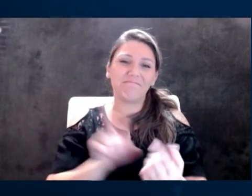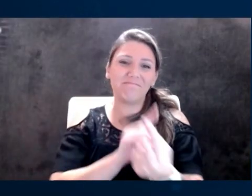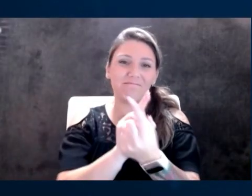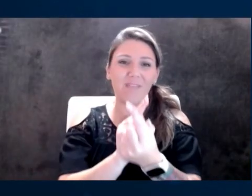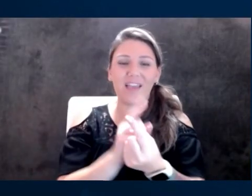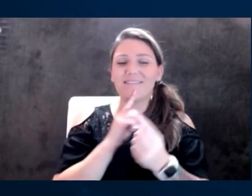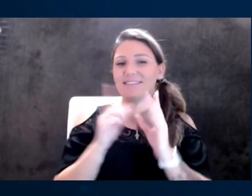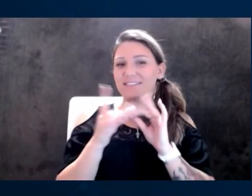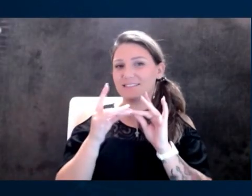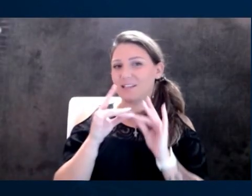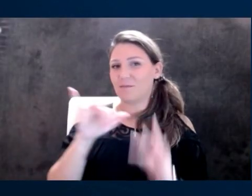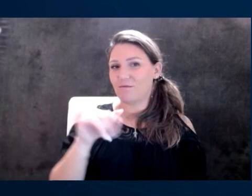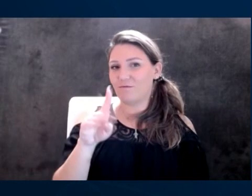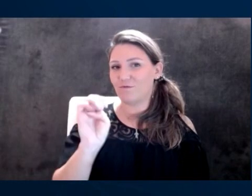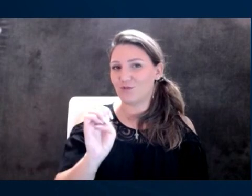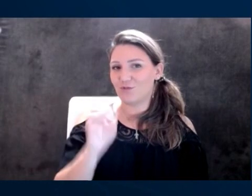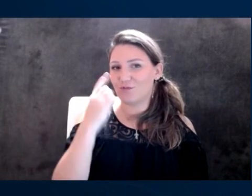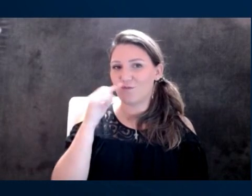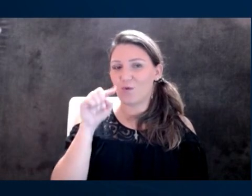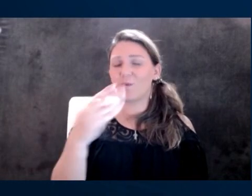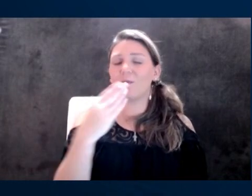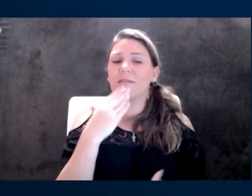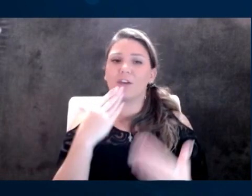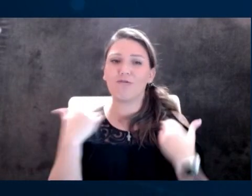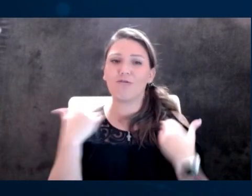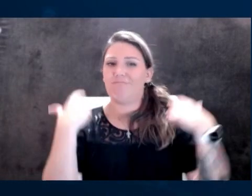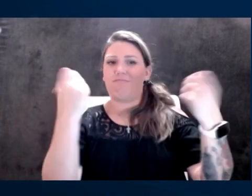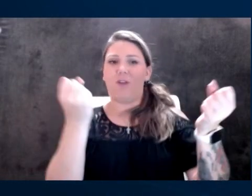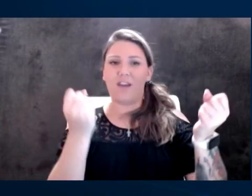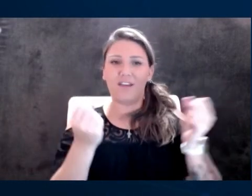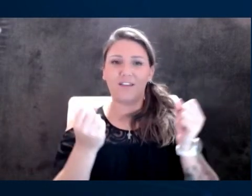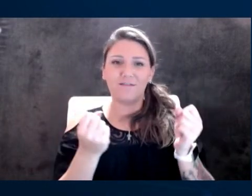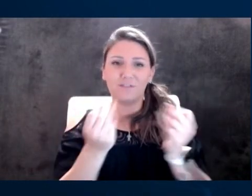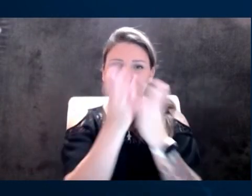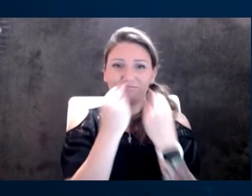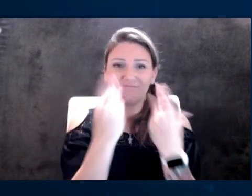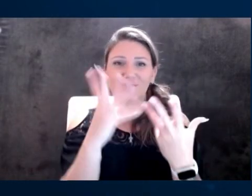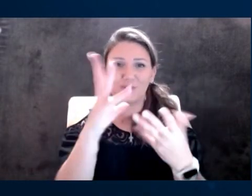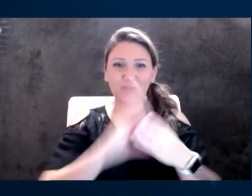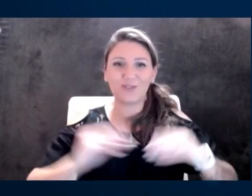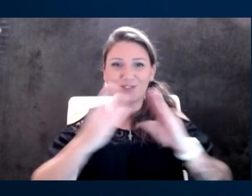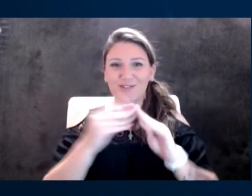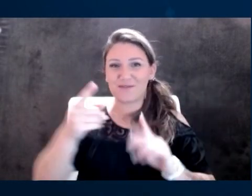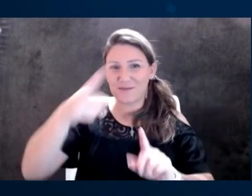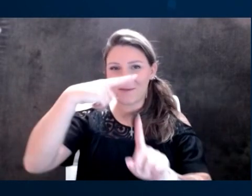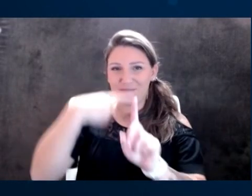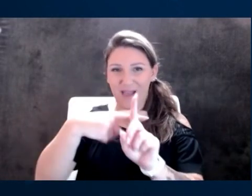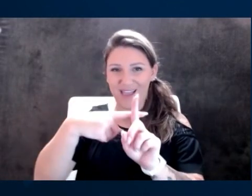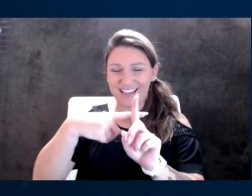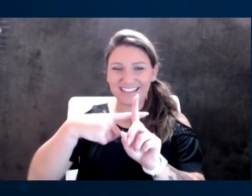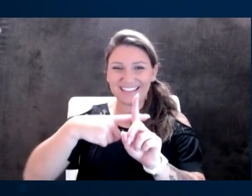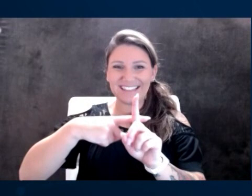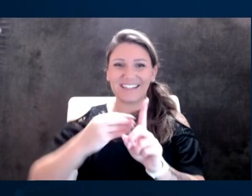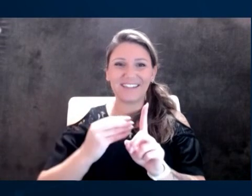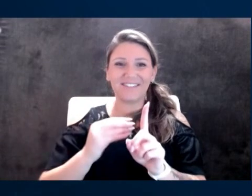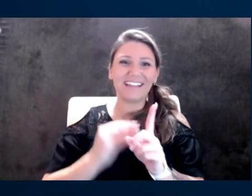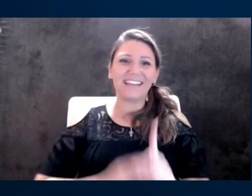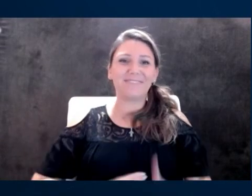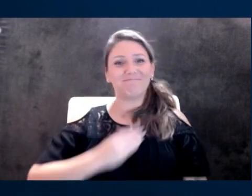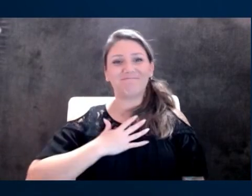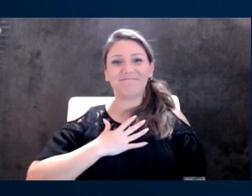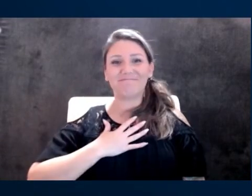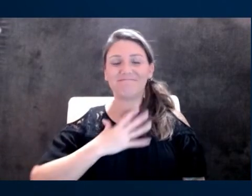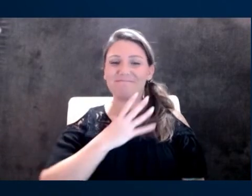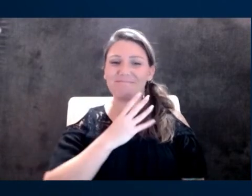for you, Vanessa. Thank you for bravely sharing your story. You are positively inspiring. So, and it takes people sharing their